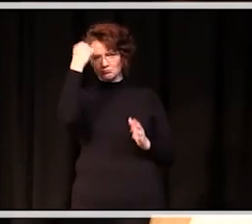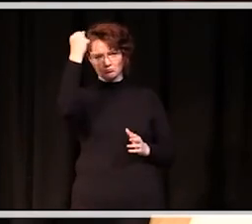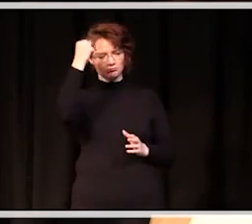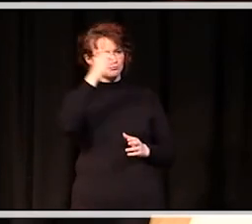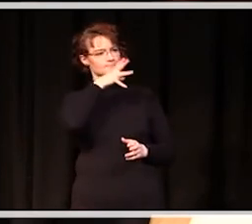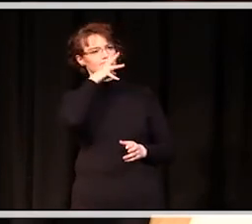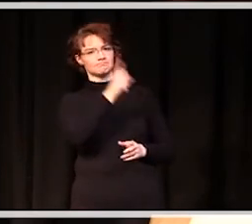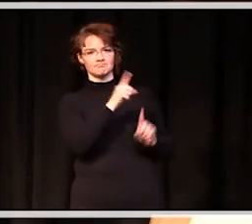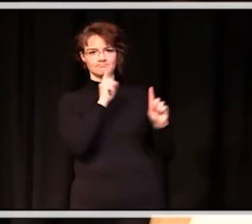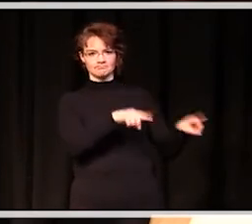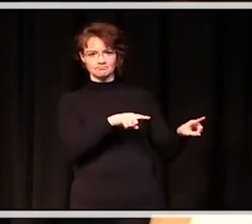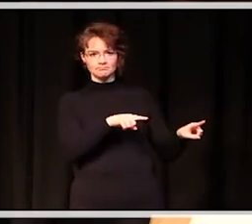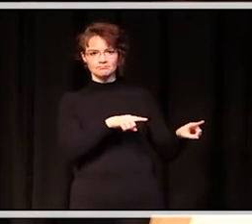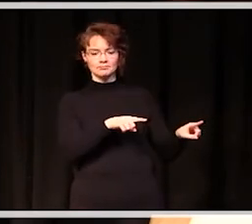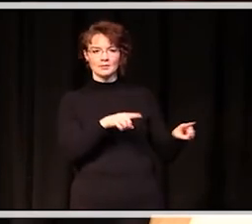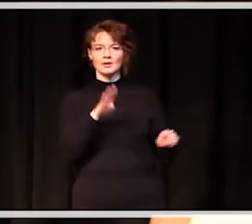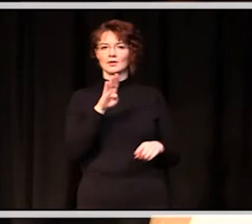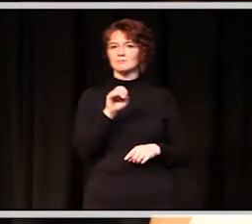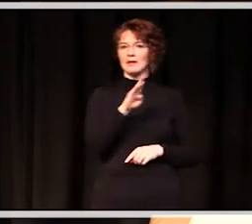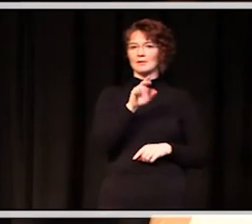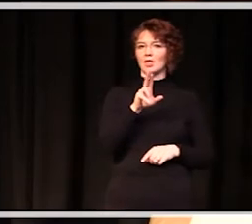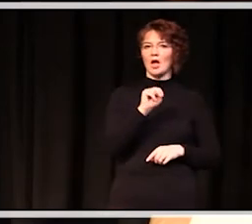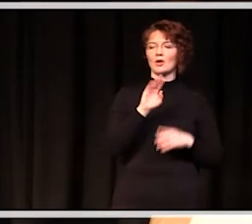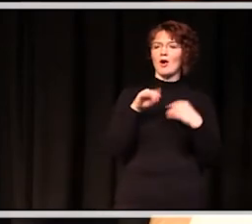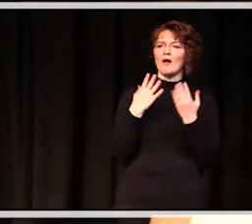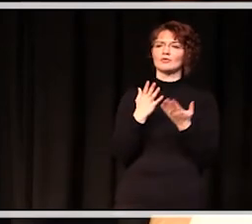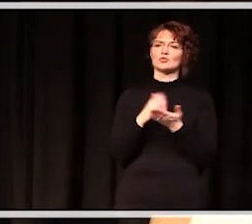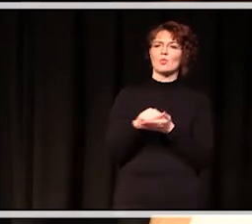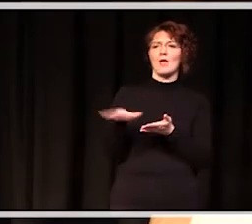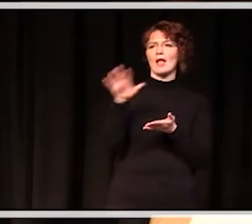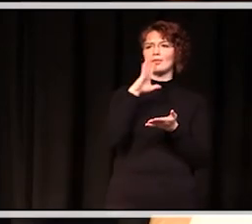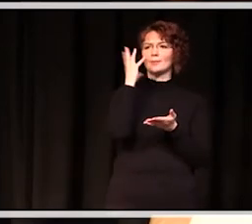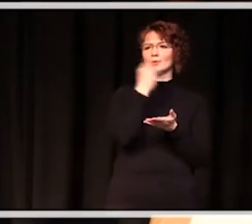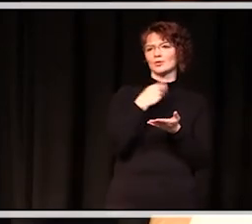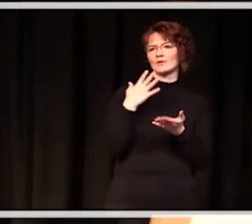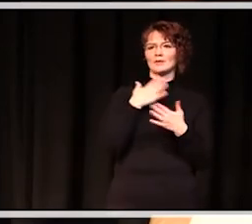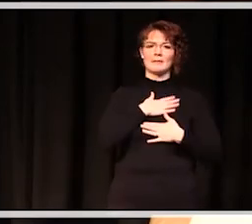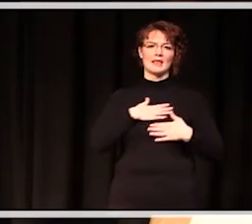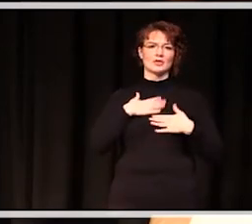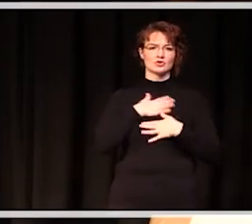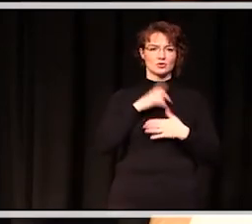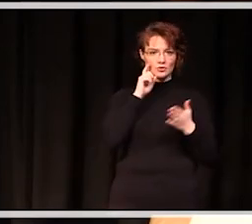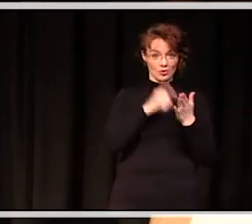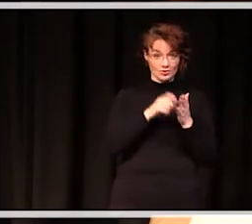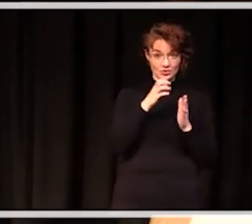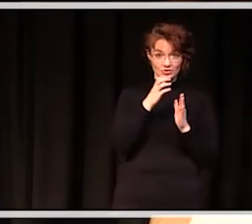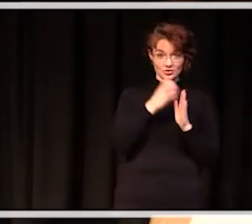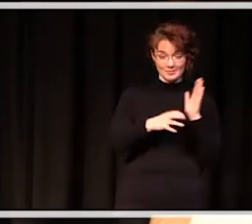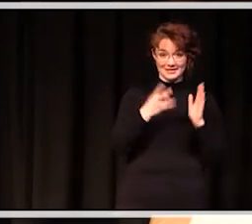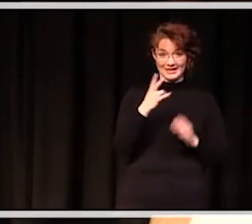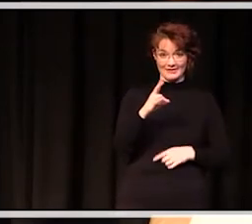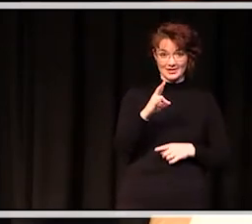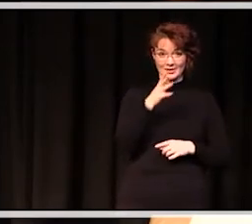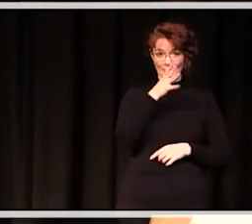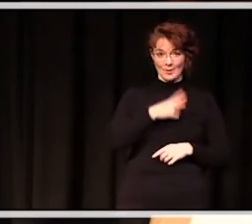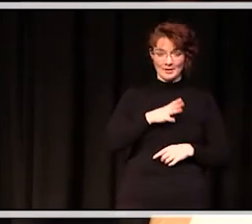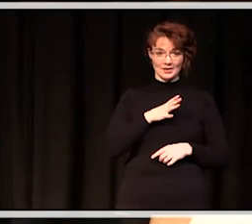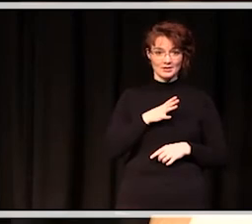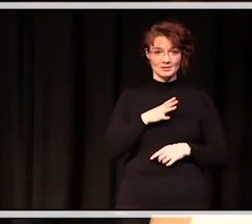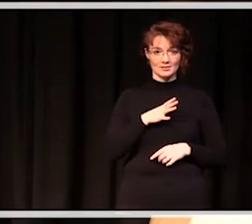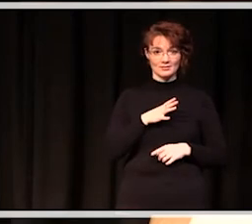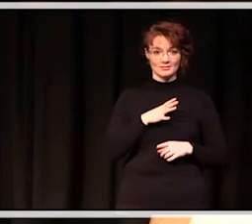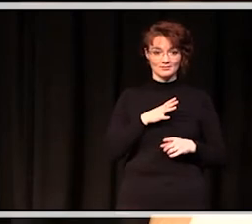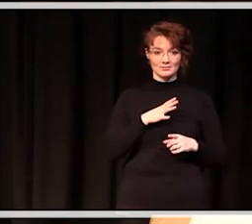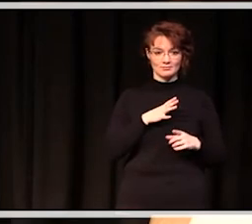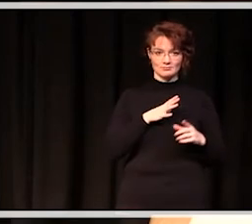And the spirit of Babylon, who offers wealth and beauty and all this pleasure, notice that in chapter 17, where she is, she's actually in